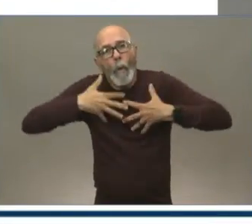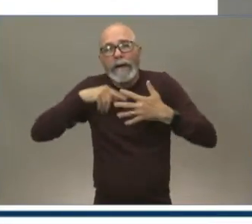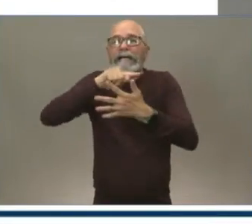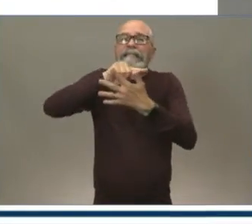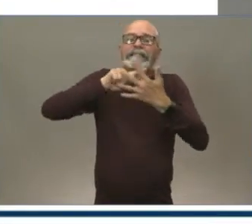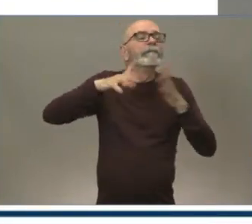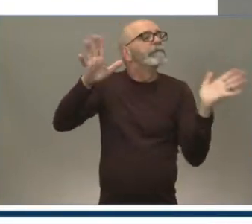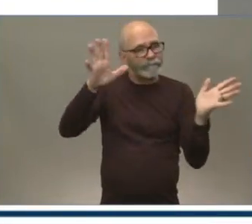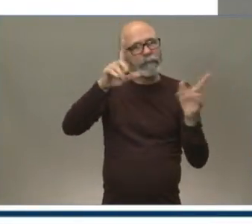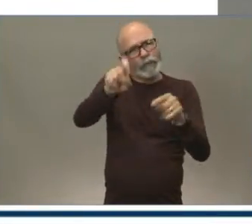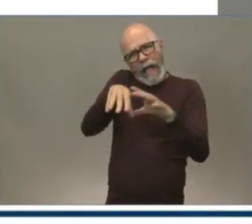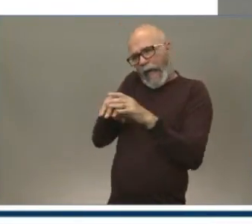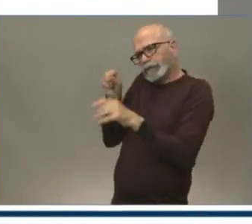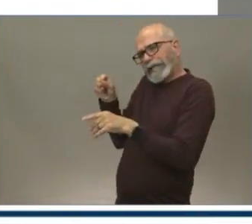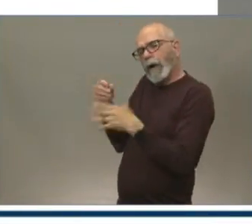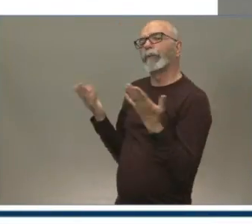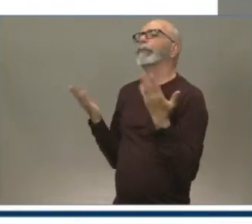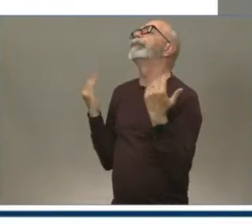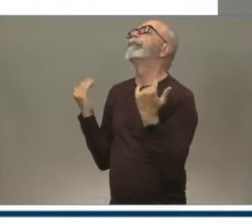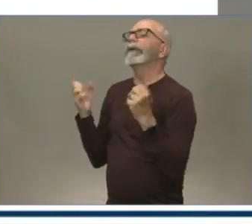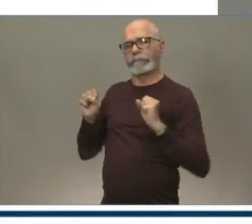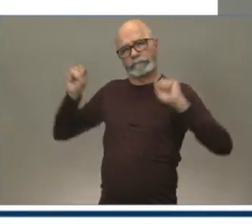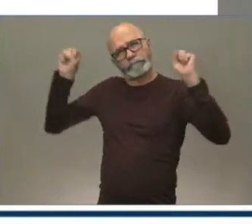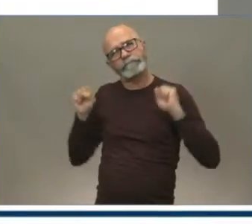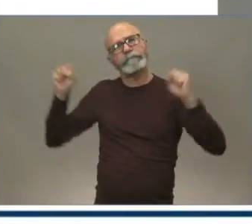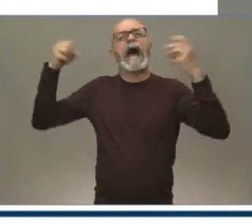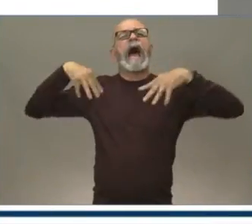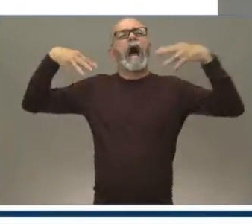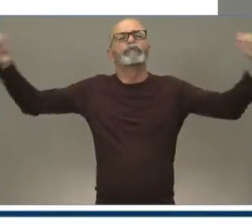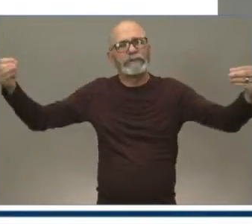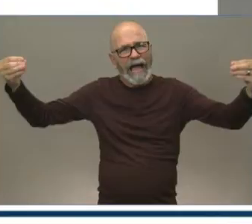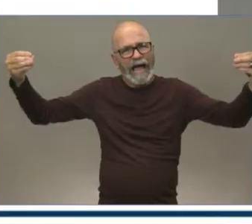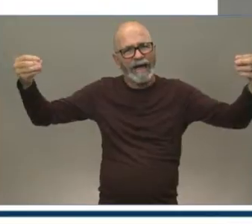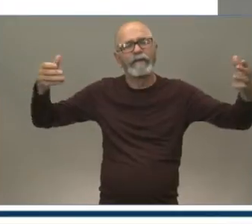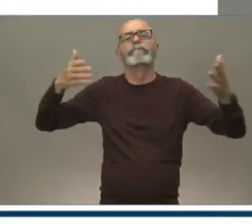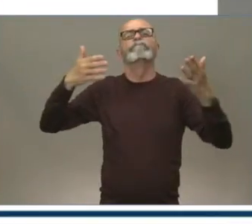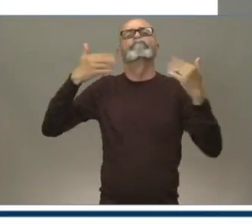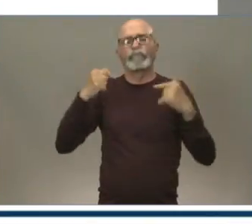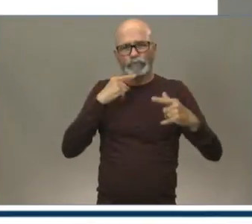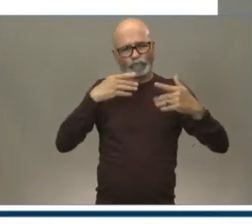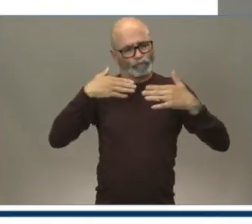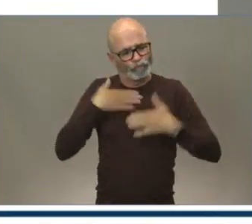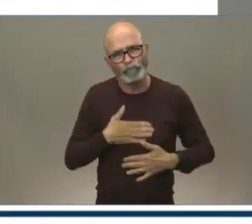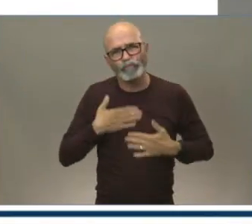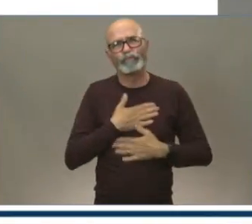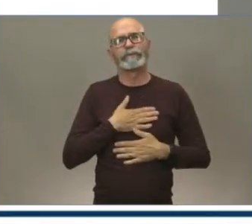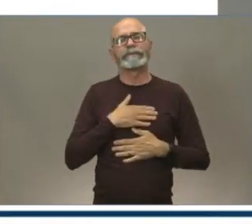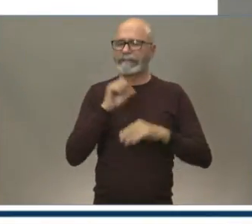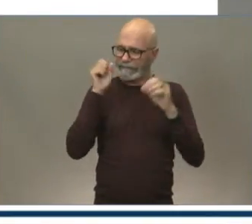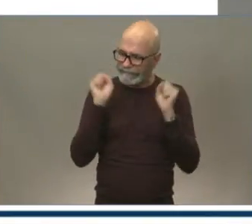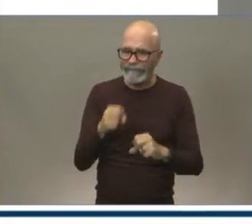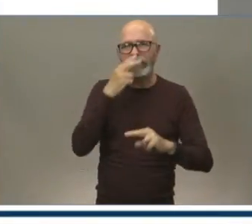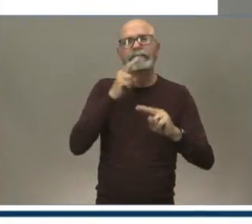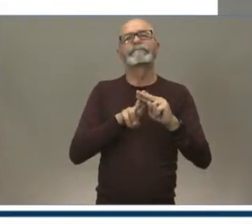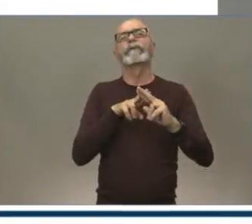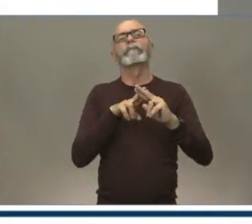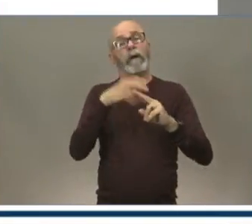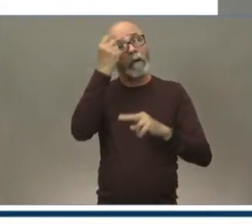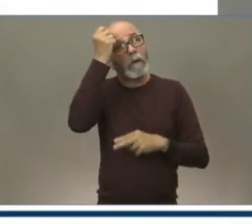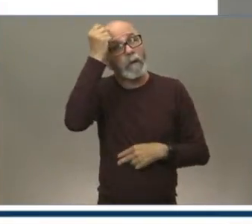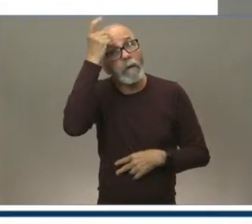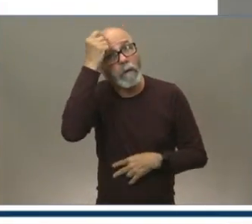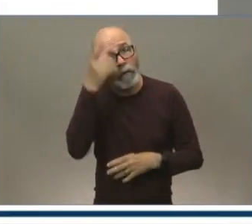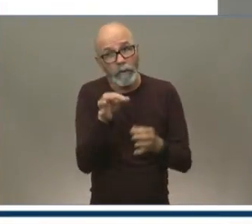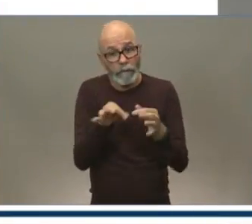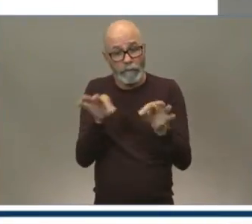We encourage people and families to do that. Outdoor activities are not restricted as long as people maintain gathering limits